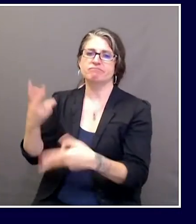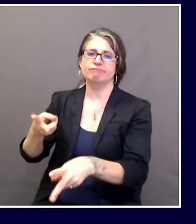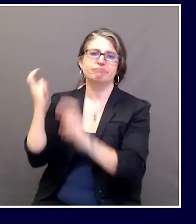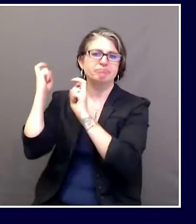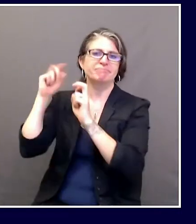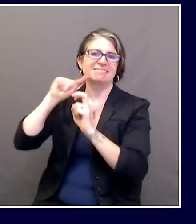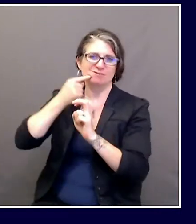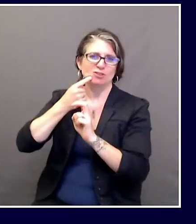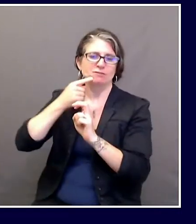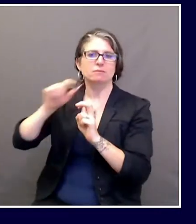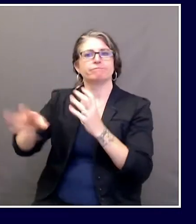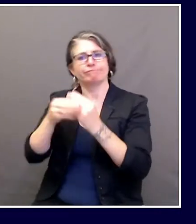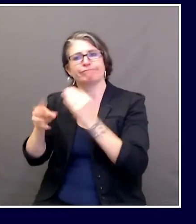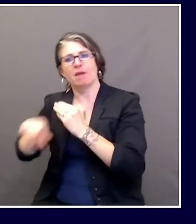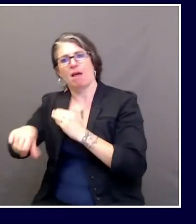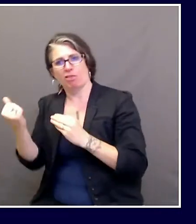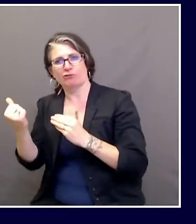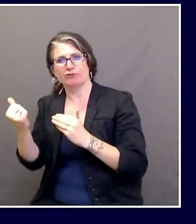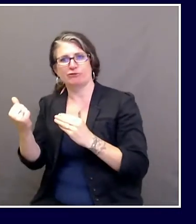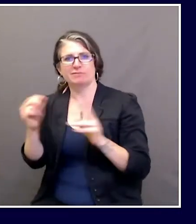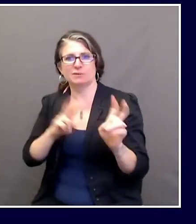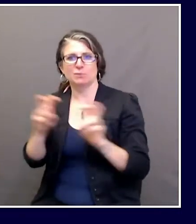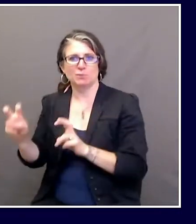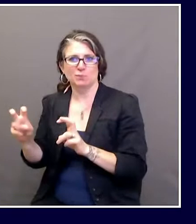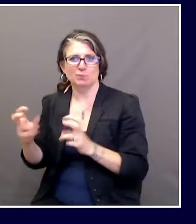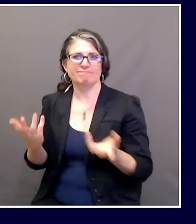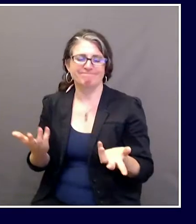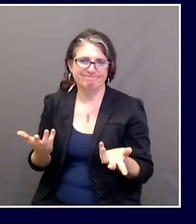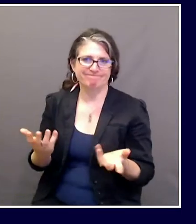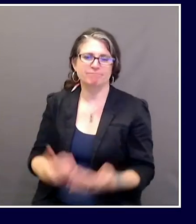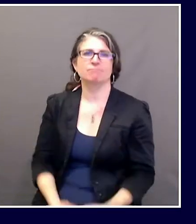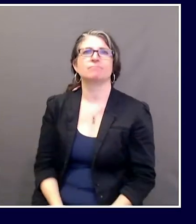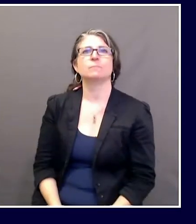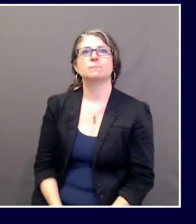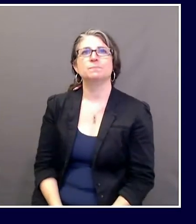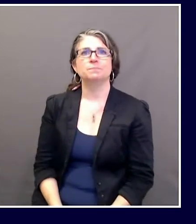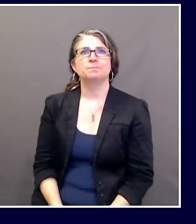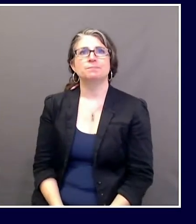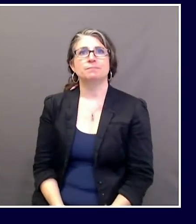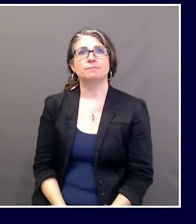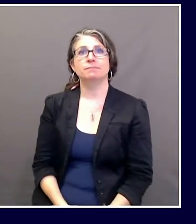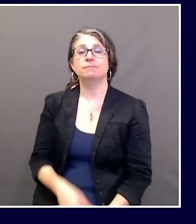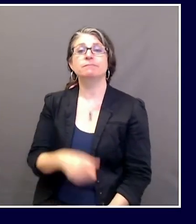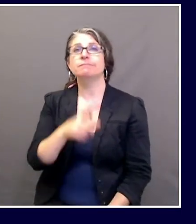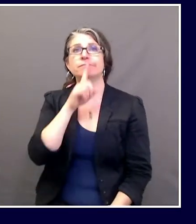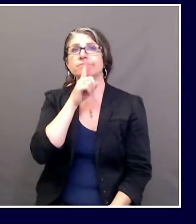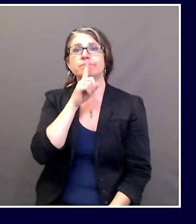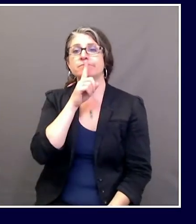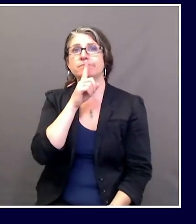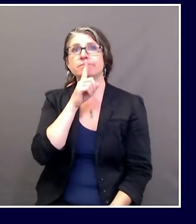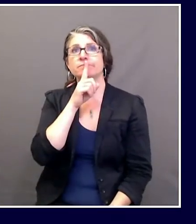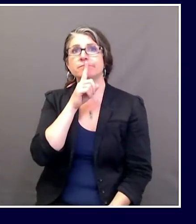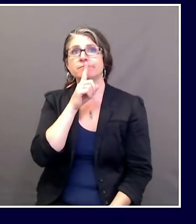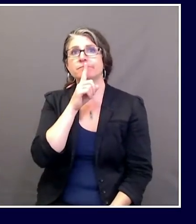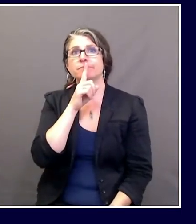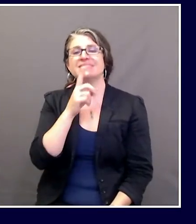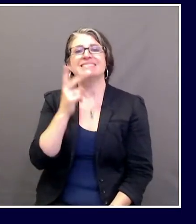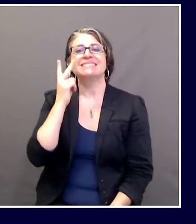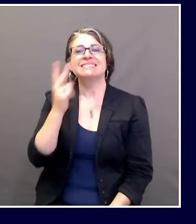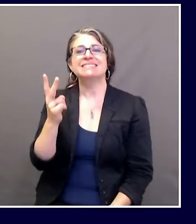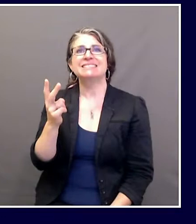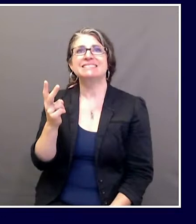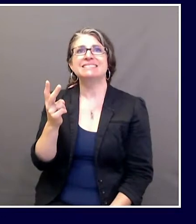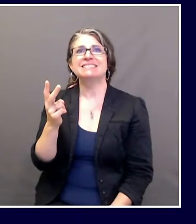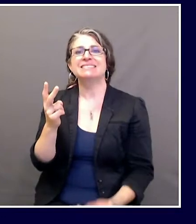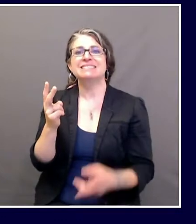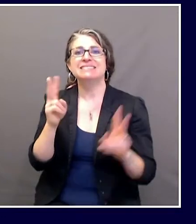other strong commonality in Maine, nor have we seen any other commonality nationwide. For example,